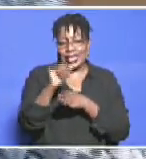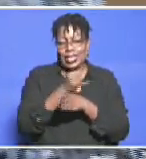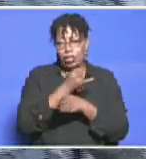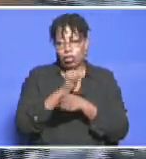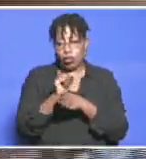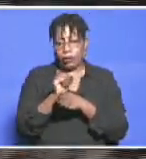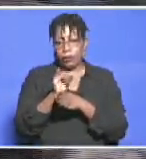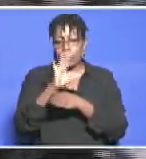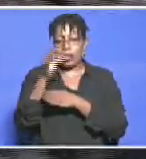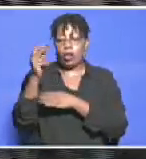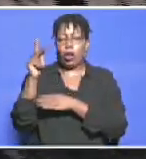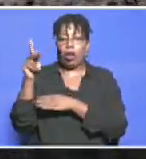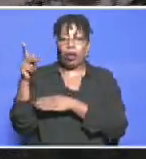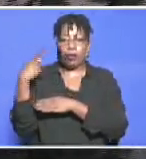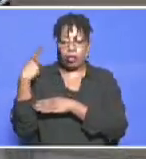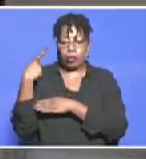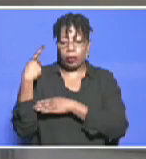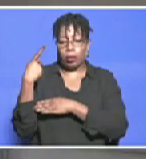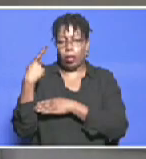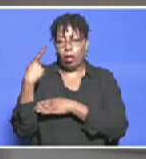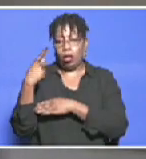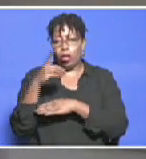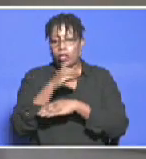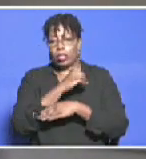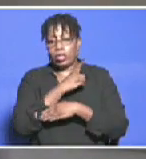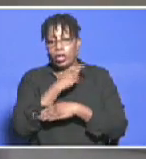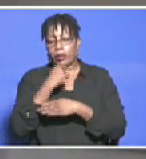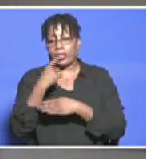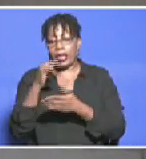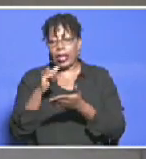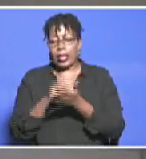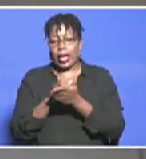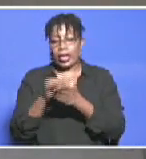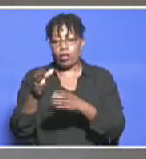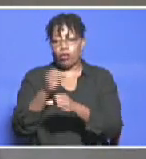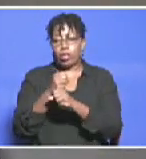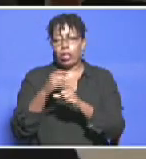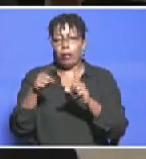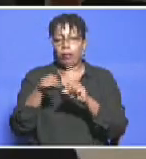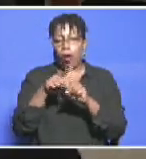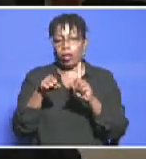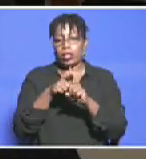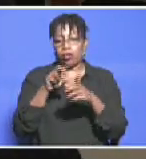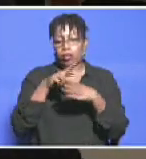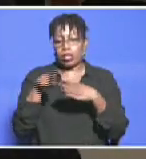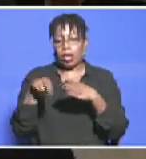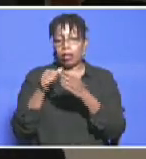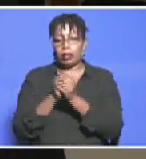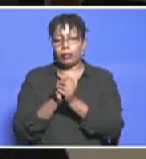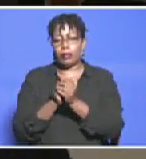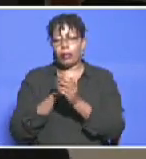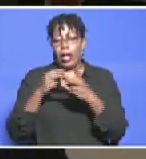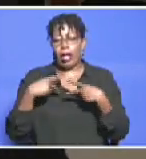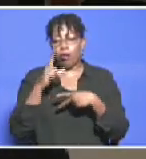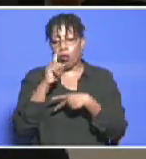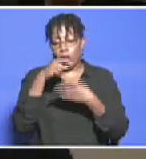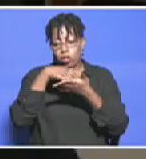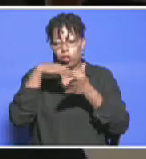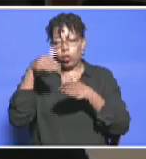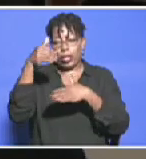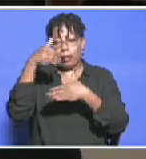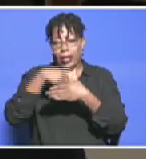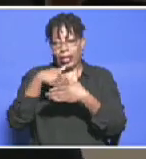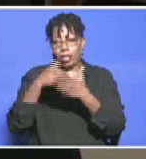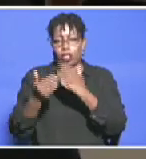School principal Sheena Duncombe says the annual fair is already reaping positive dividends. I have one student who came in this morning who